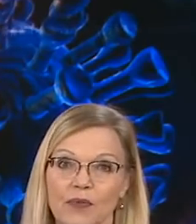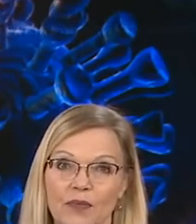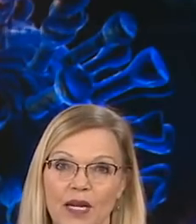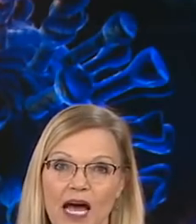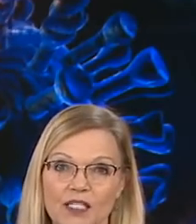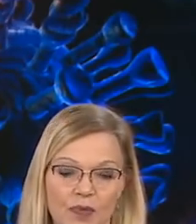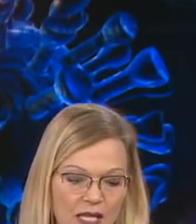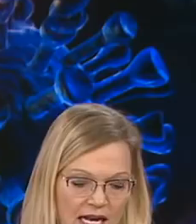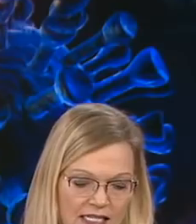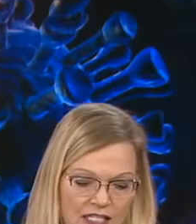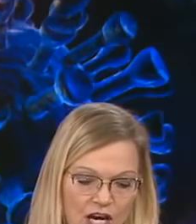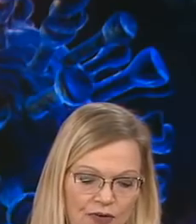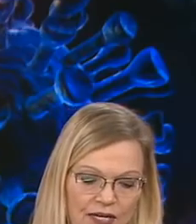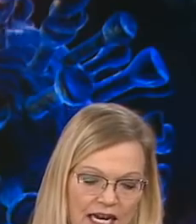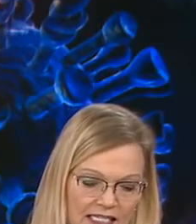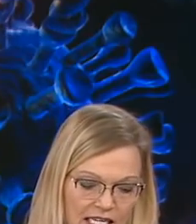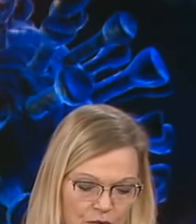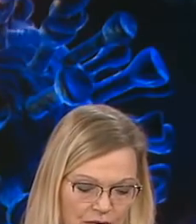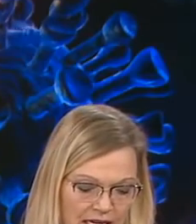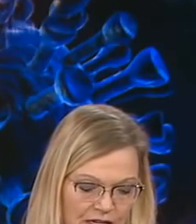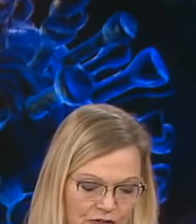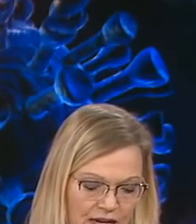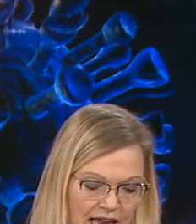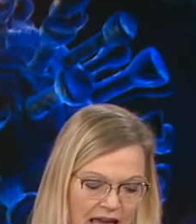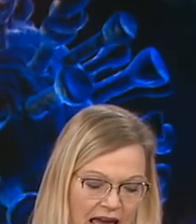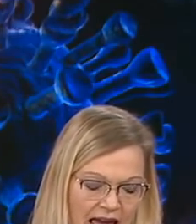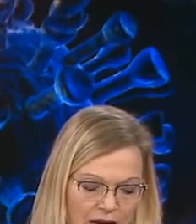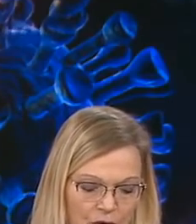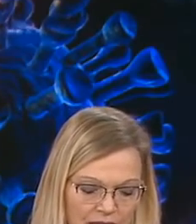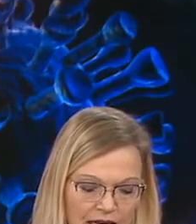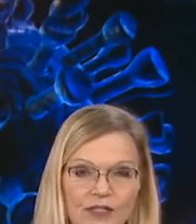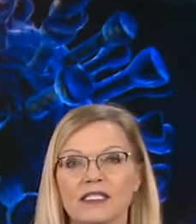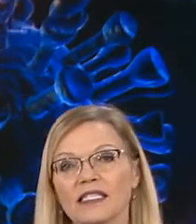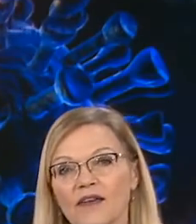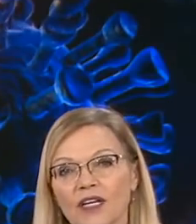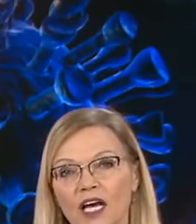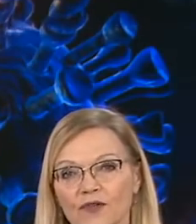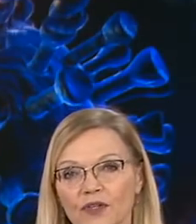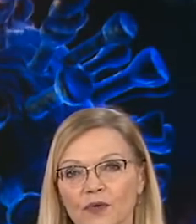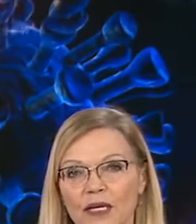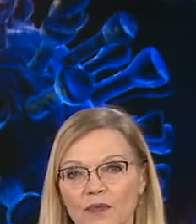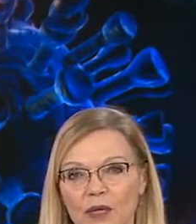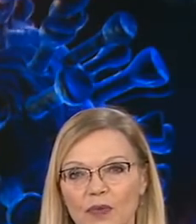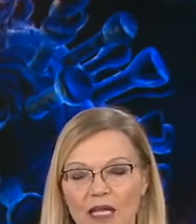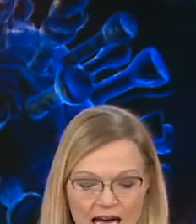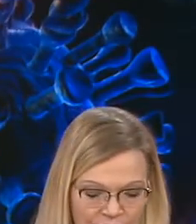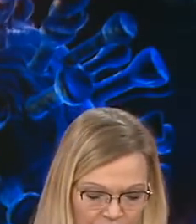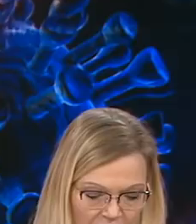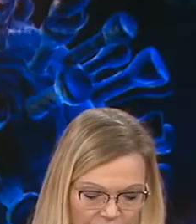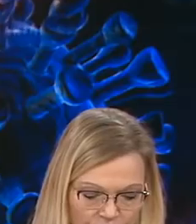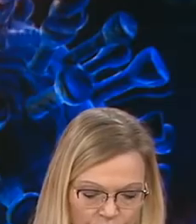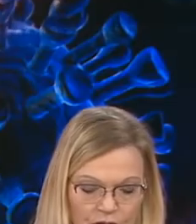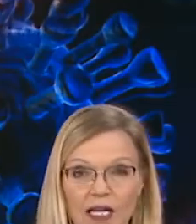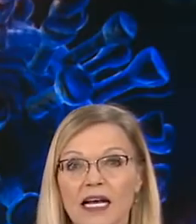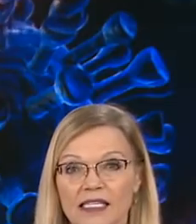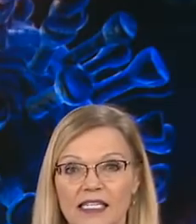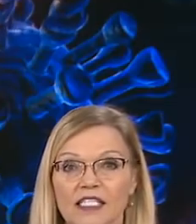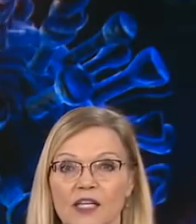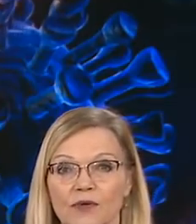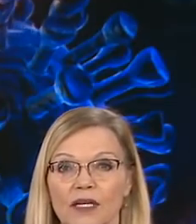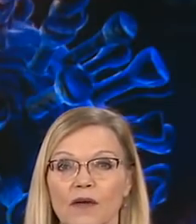5,117 people have been hospitalized. That's 119 more than yesterday. And 1,720 people have died